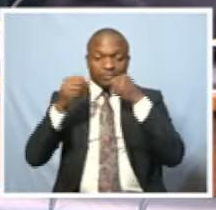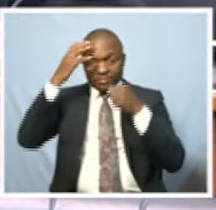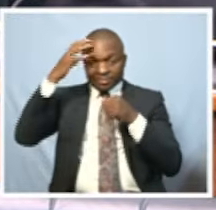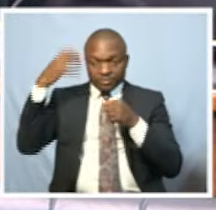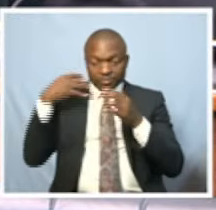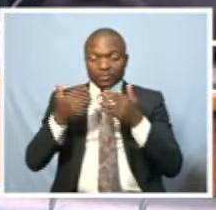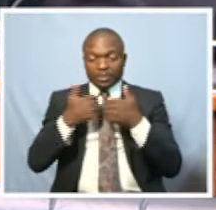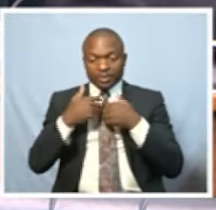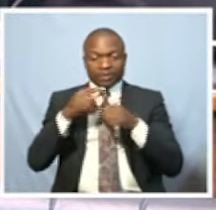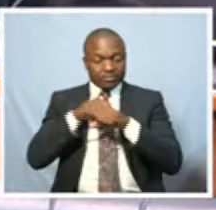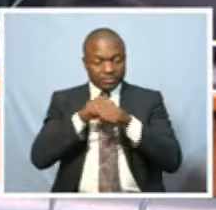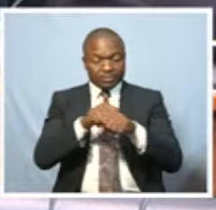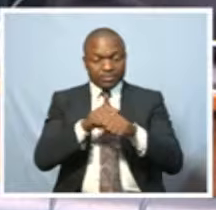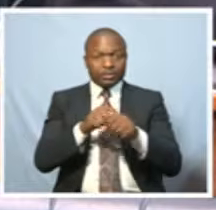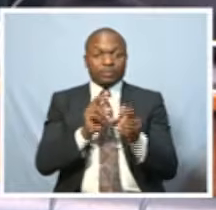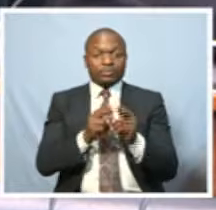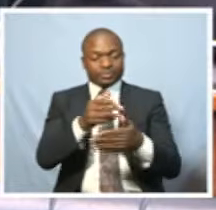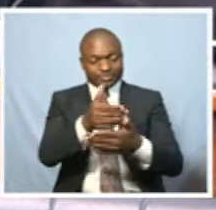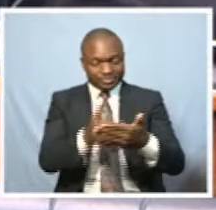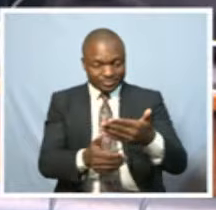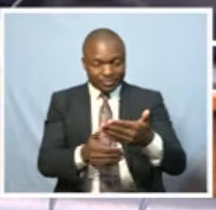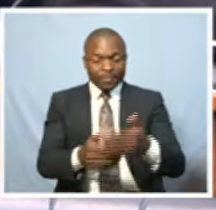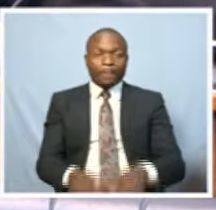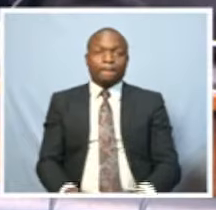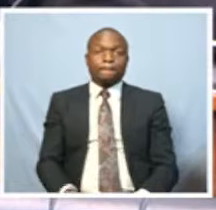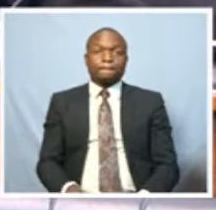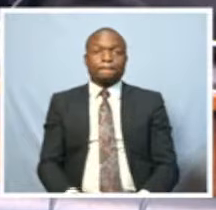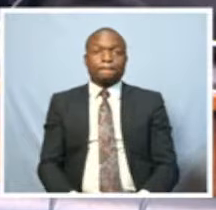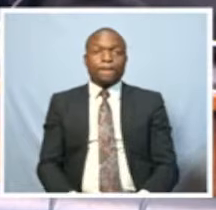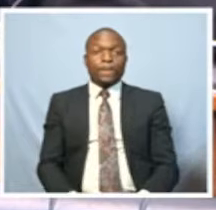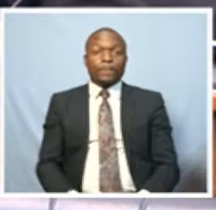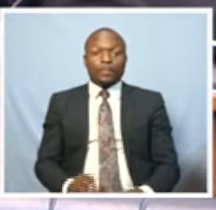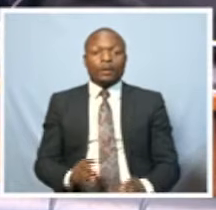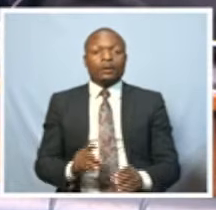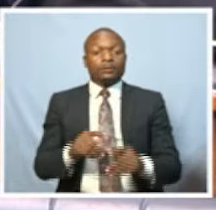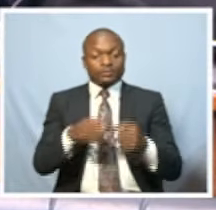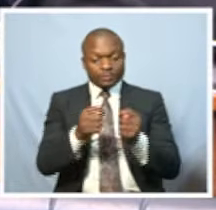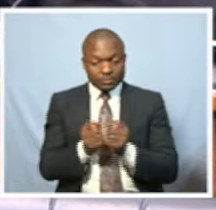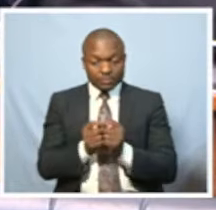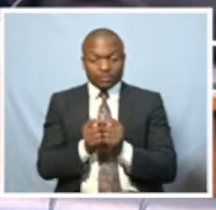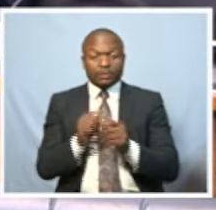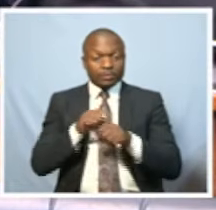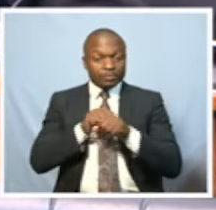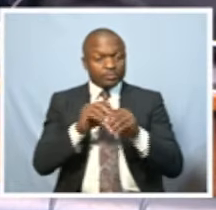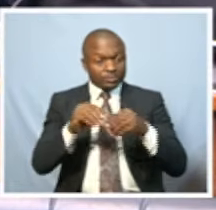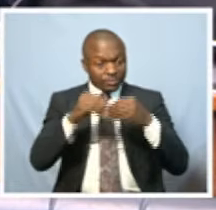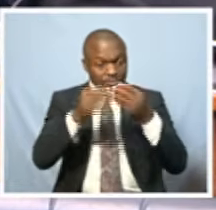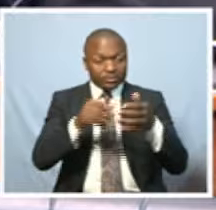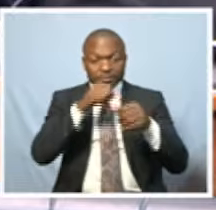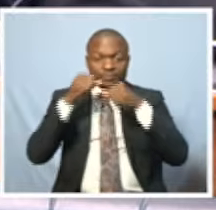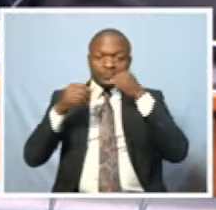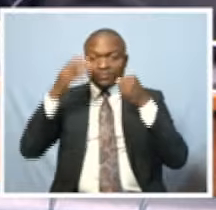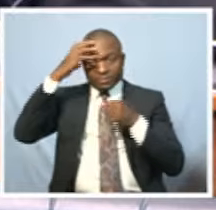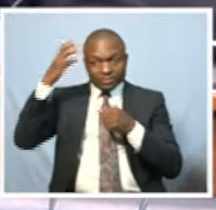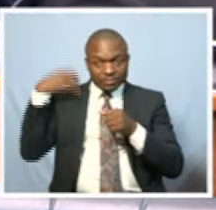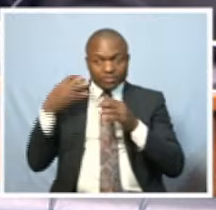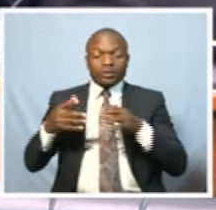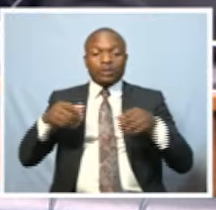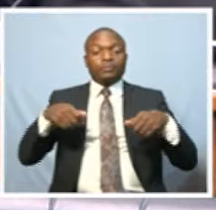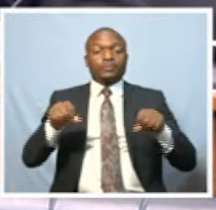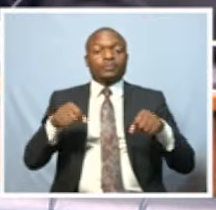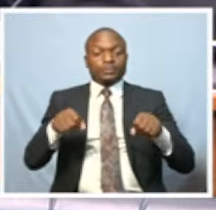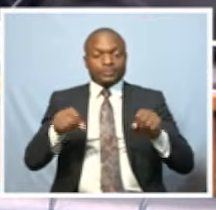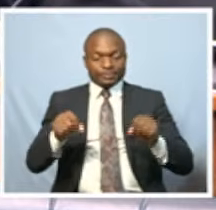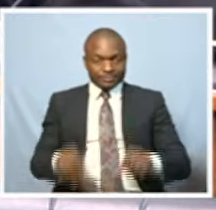Our response is as follows, Mr. Speaker. The official mode of transport provided to camp officers is a motorbike.